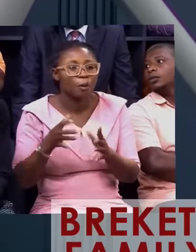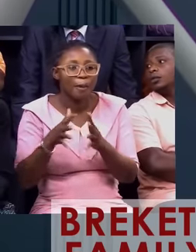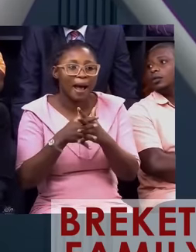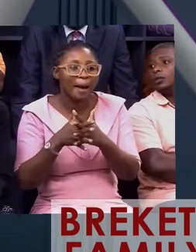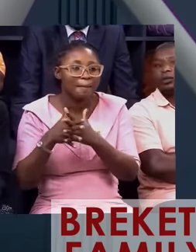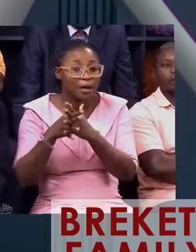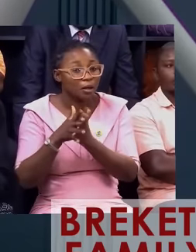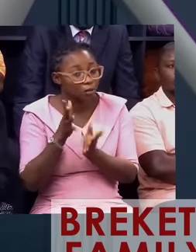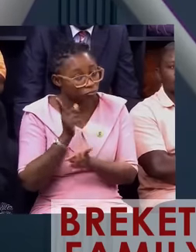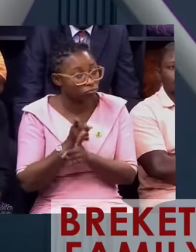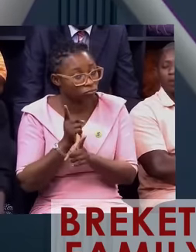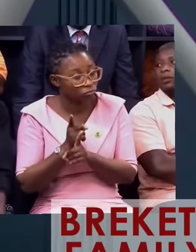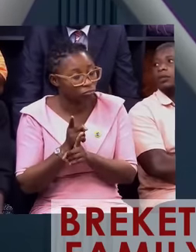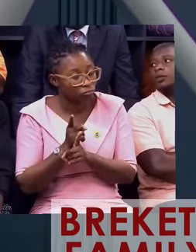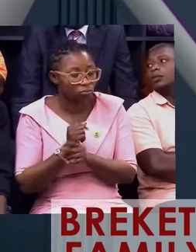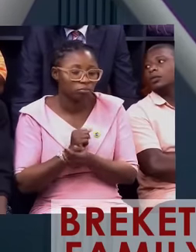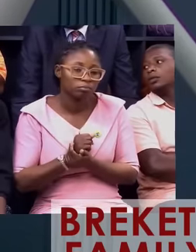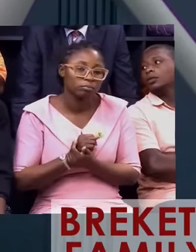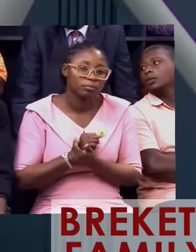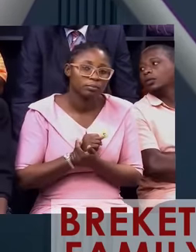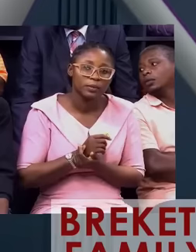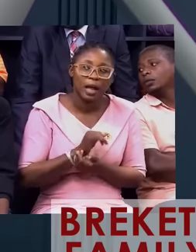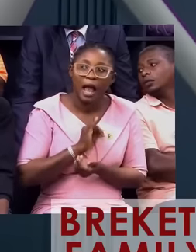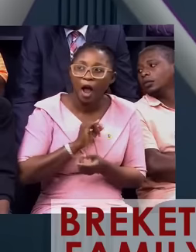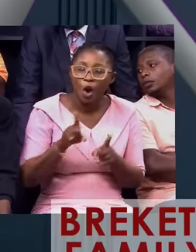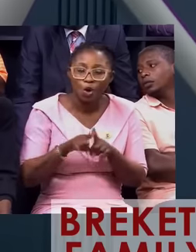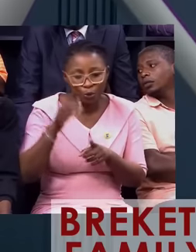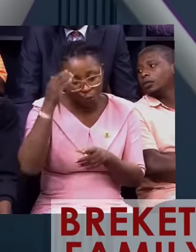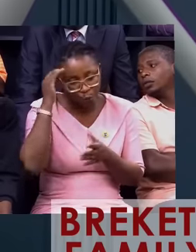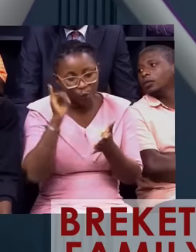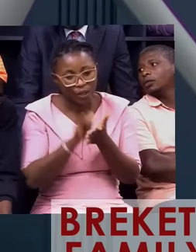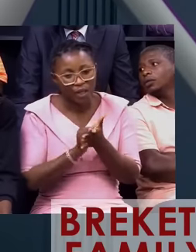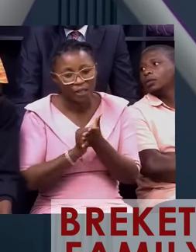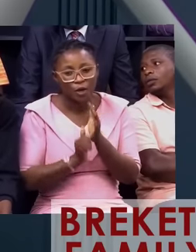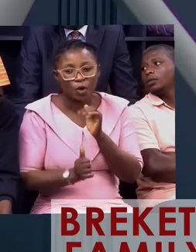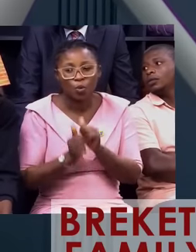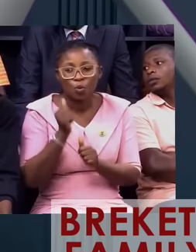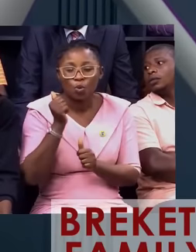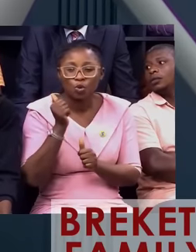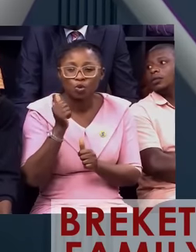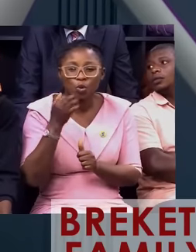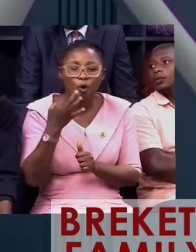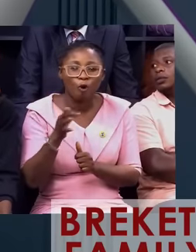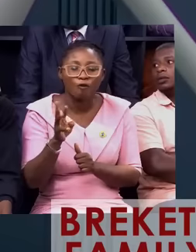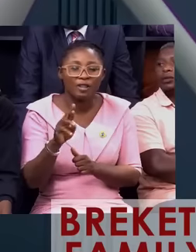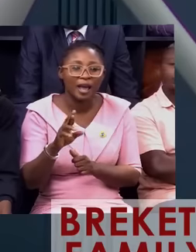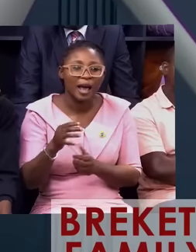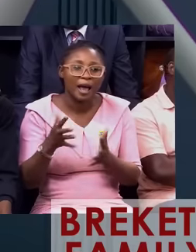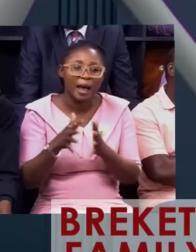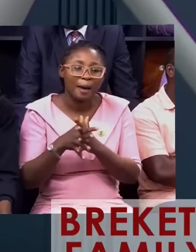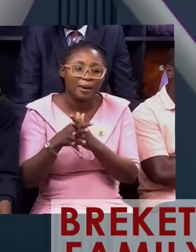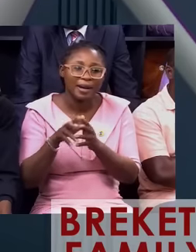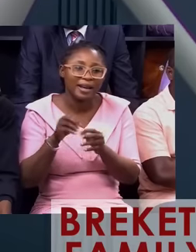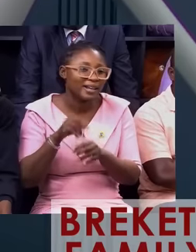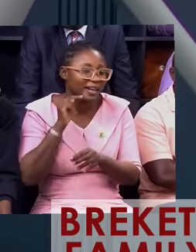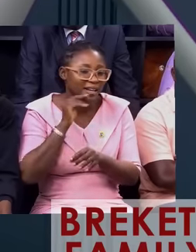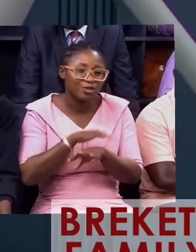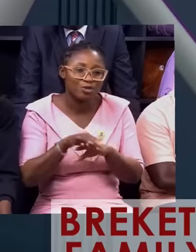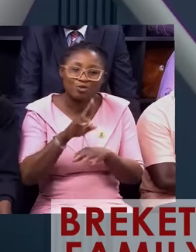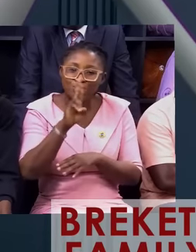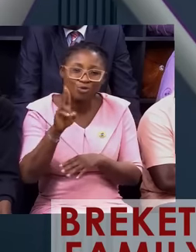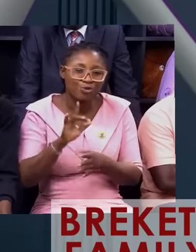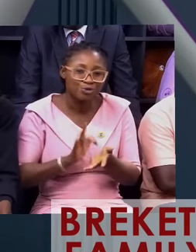America right and I also know that most of the most of the Americans in Nigeria don't